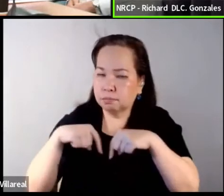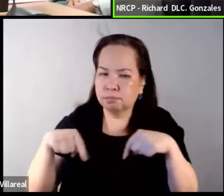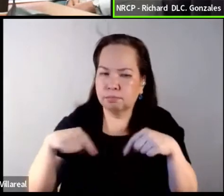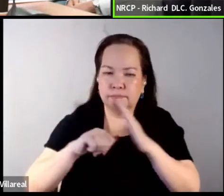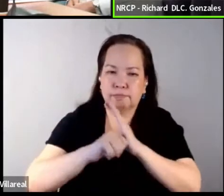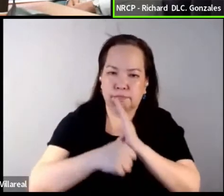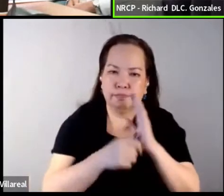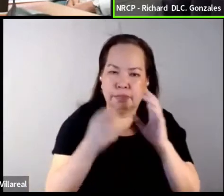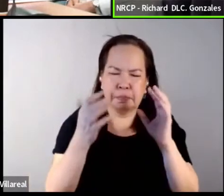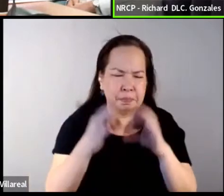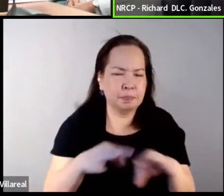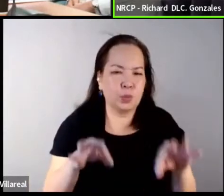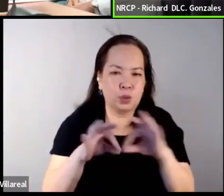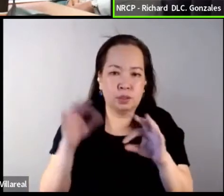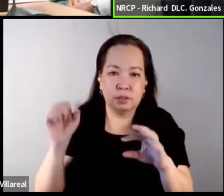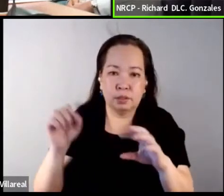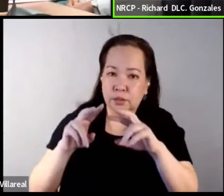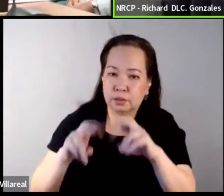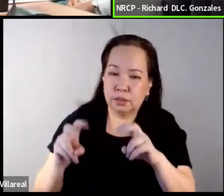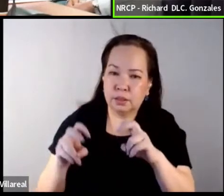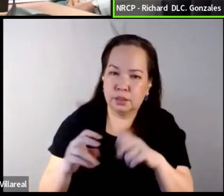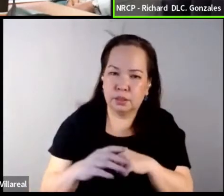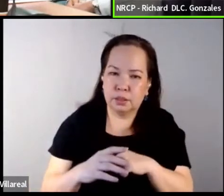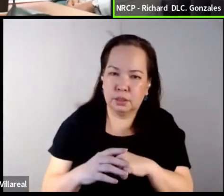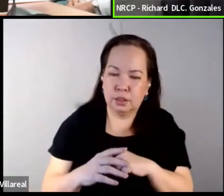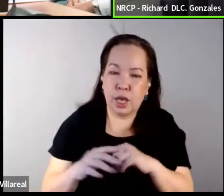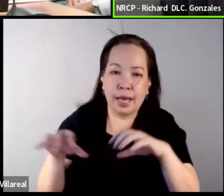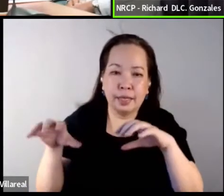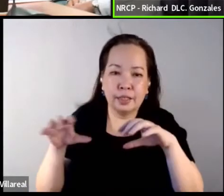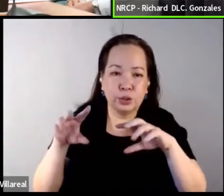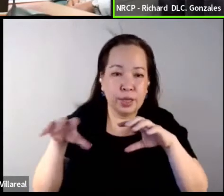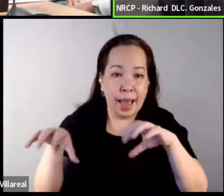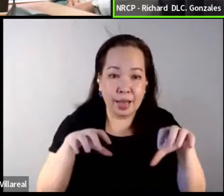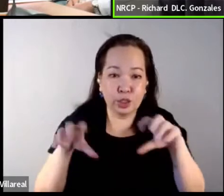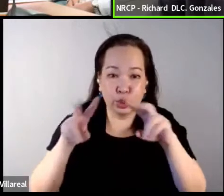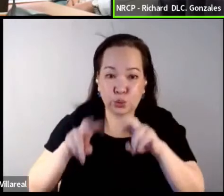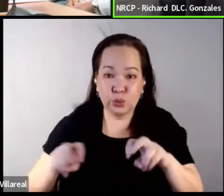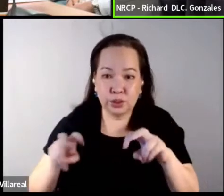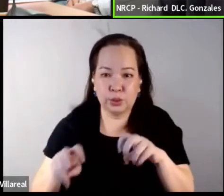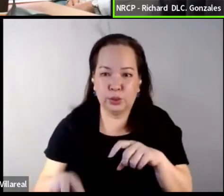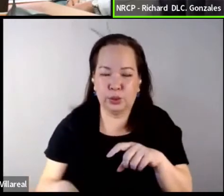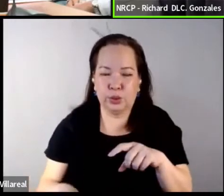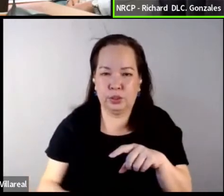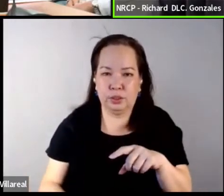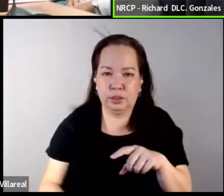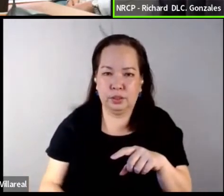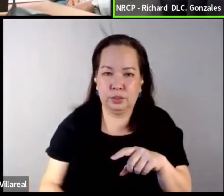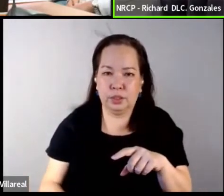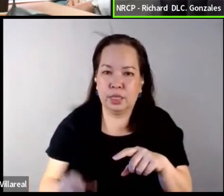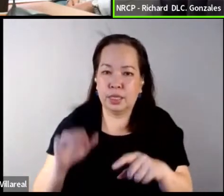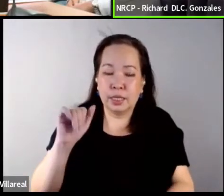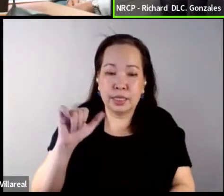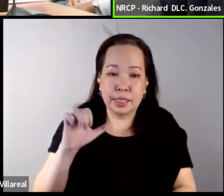emphasizing the importance of research, particularly action for research for teachers, because action research is a